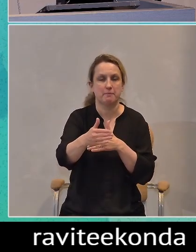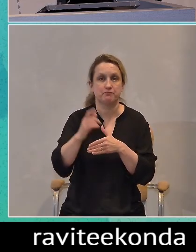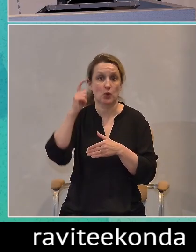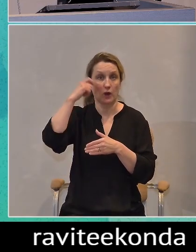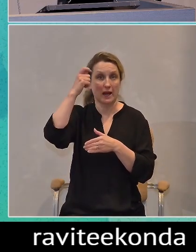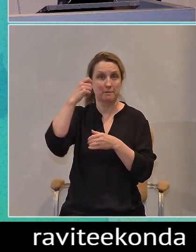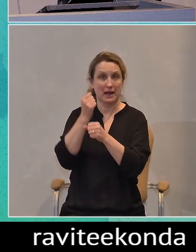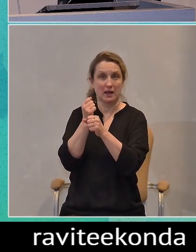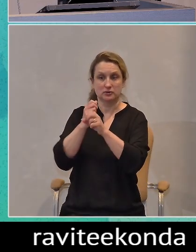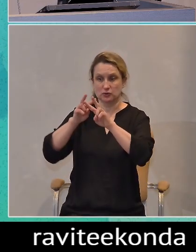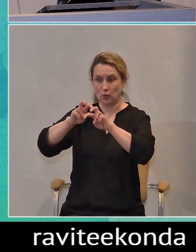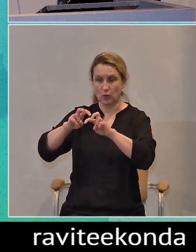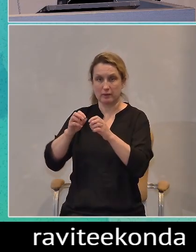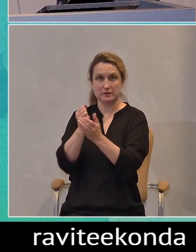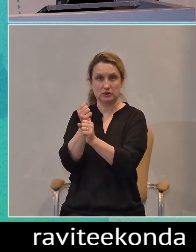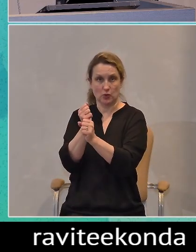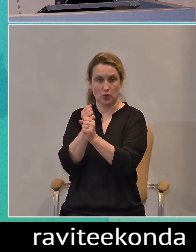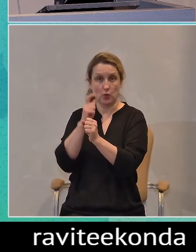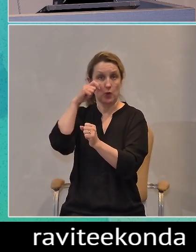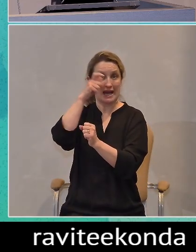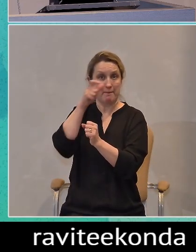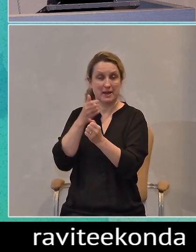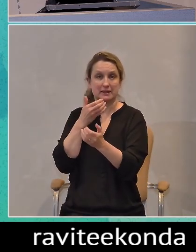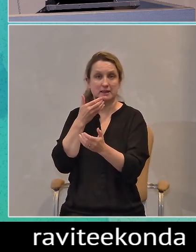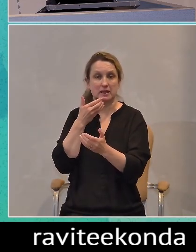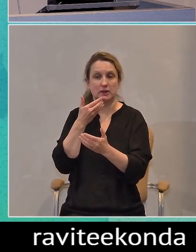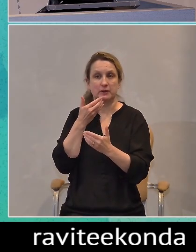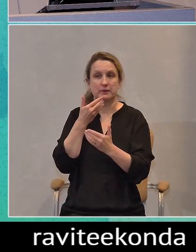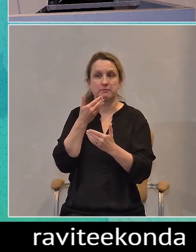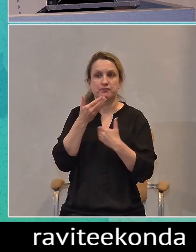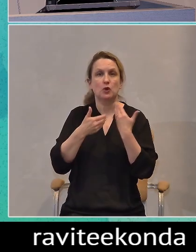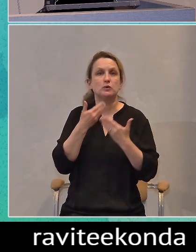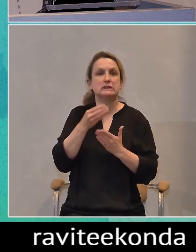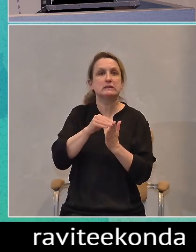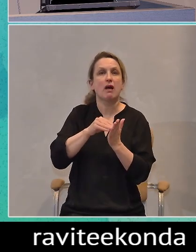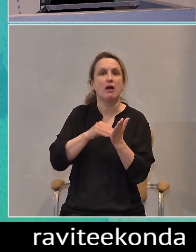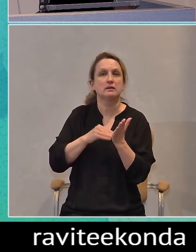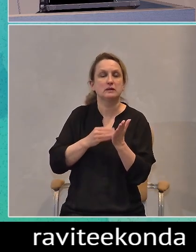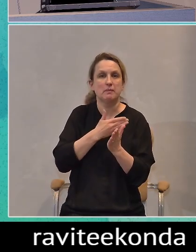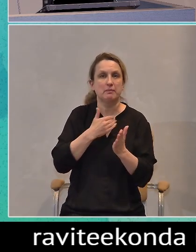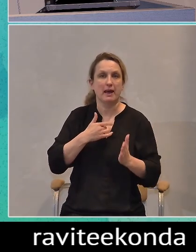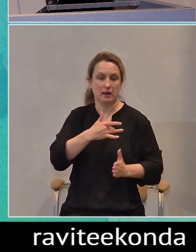Next up, a benefit of the registry, better planning.